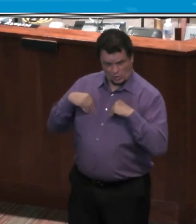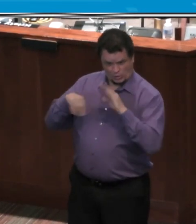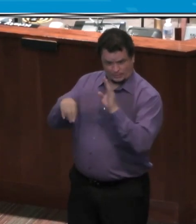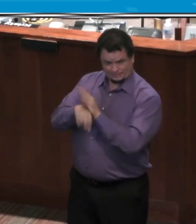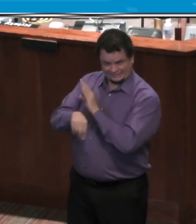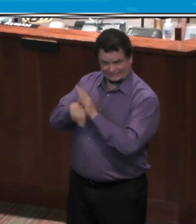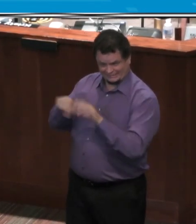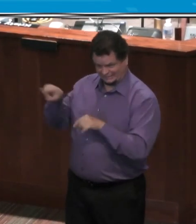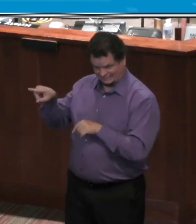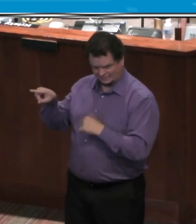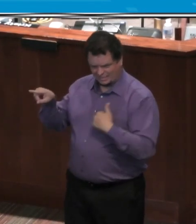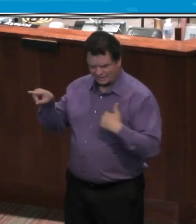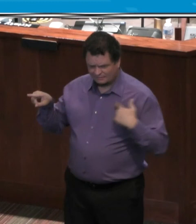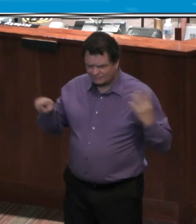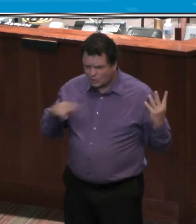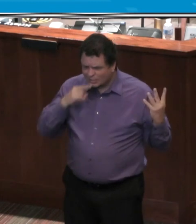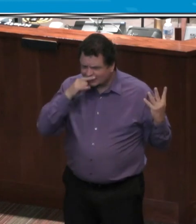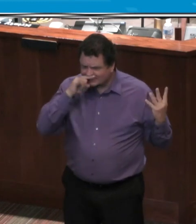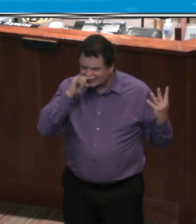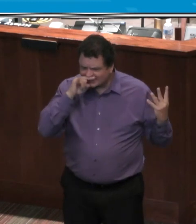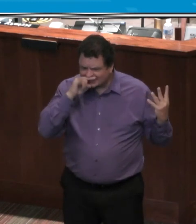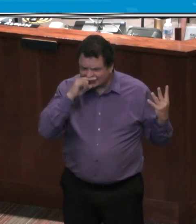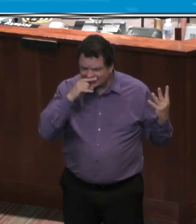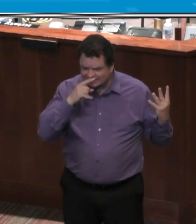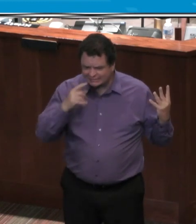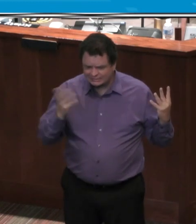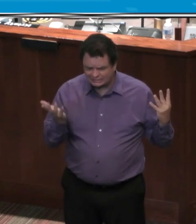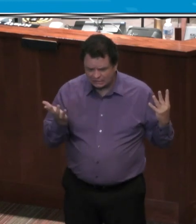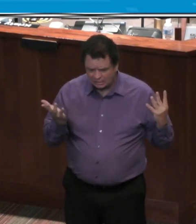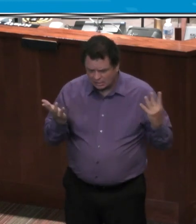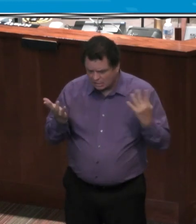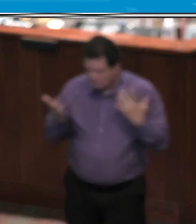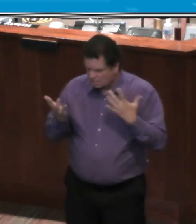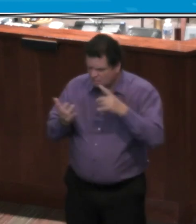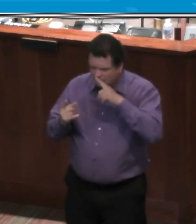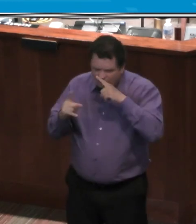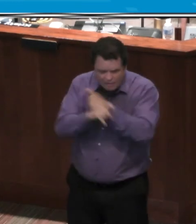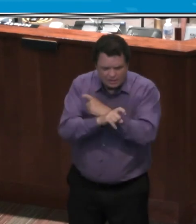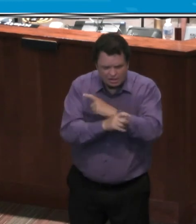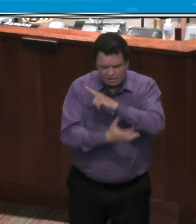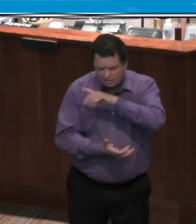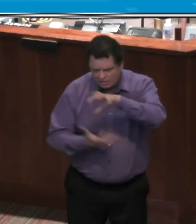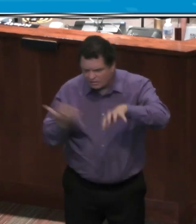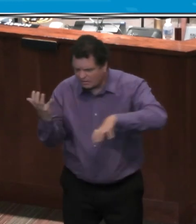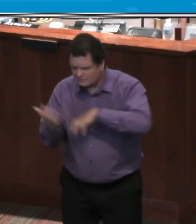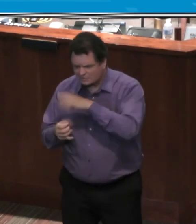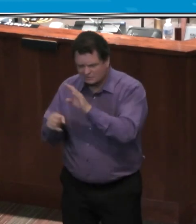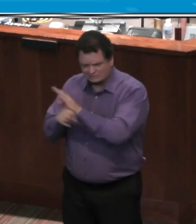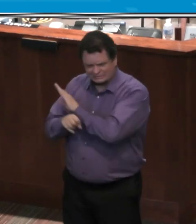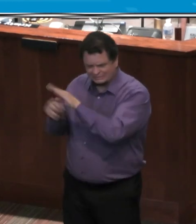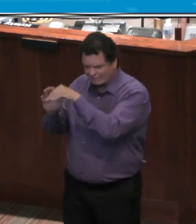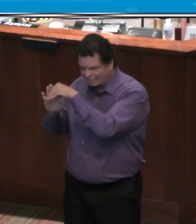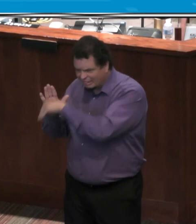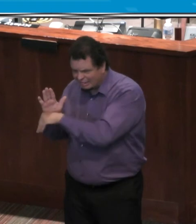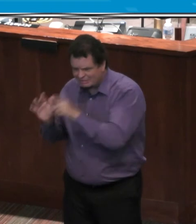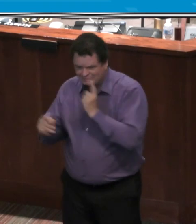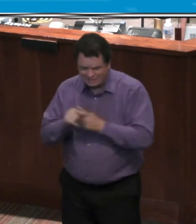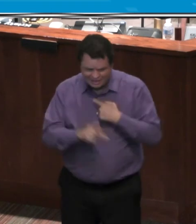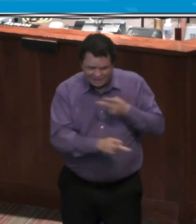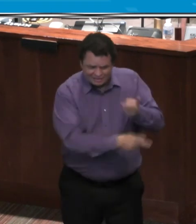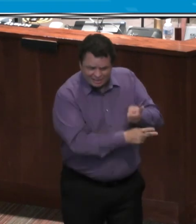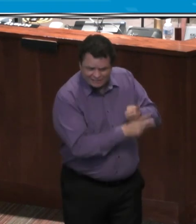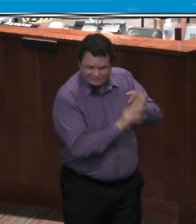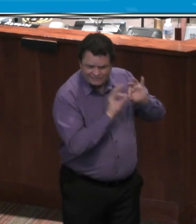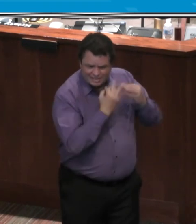very complicated and confusing and disheartening for a lot of families. So that was my first question. My